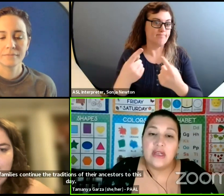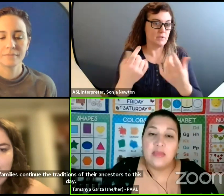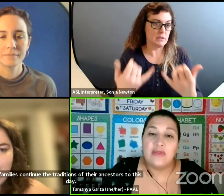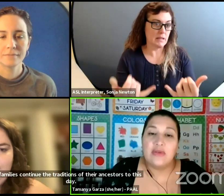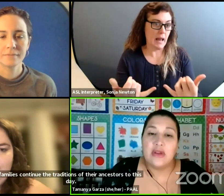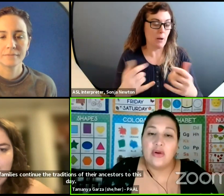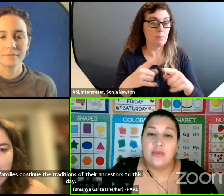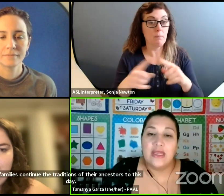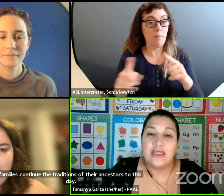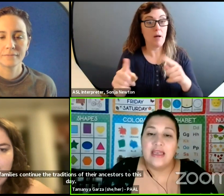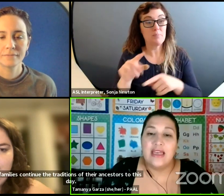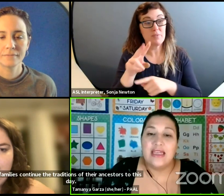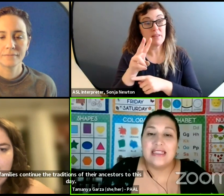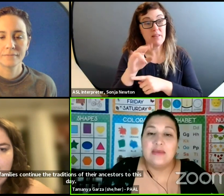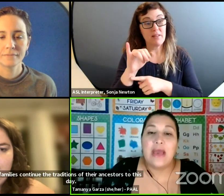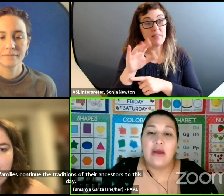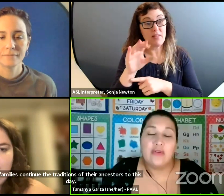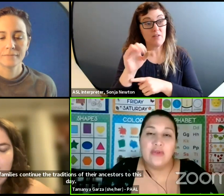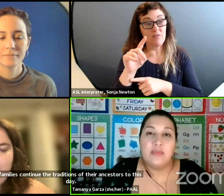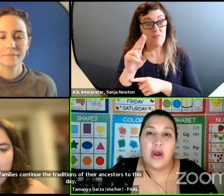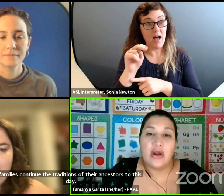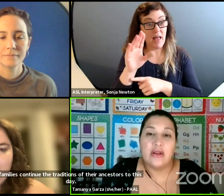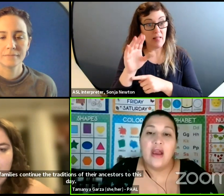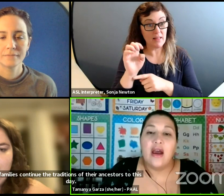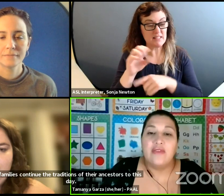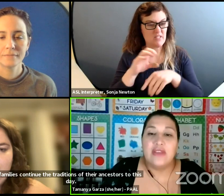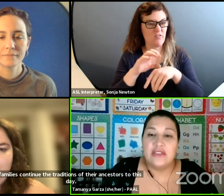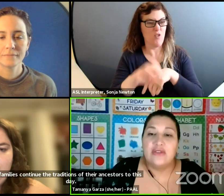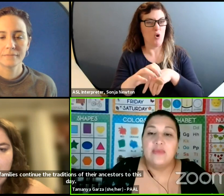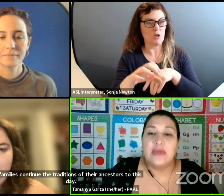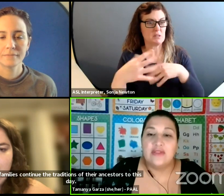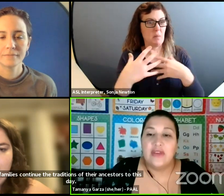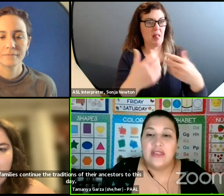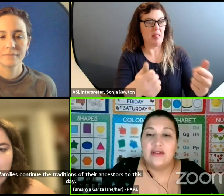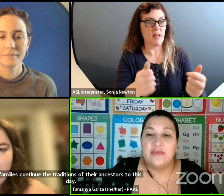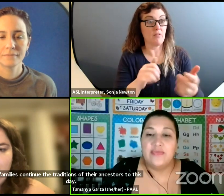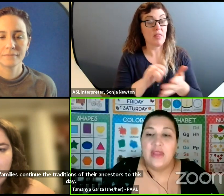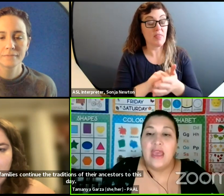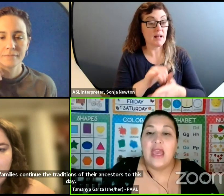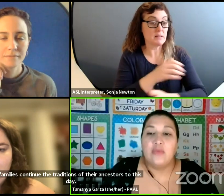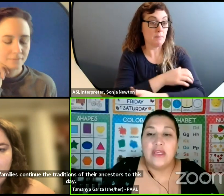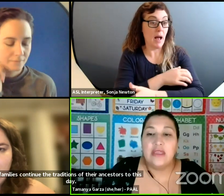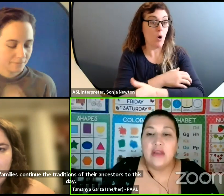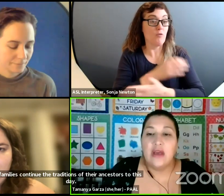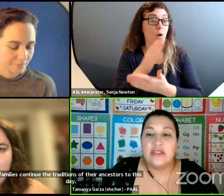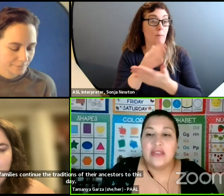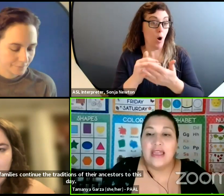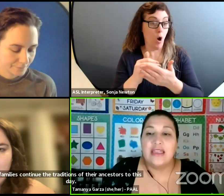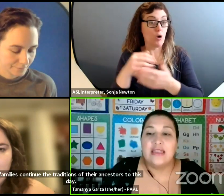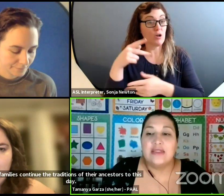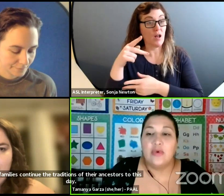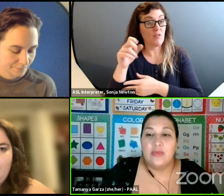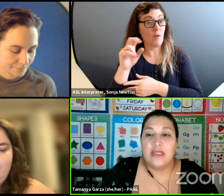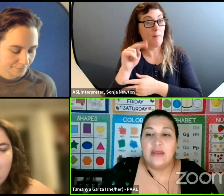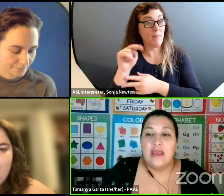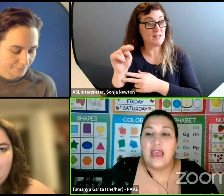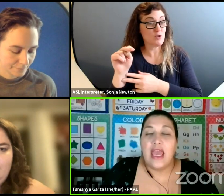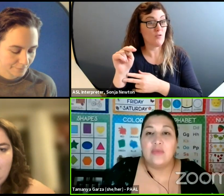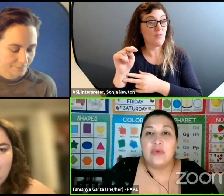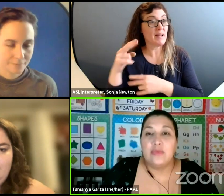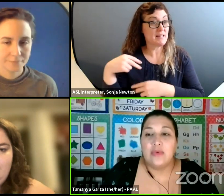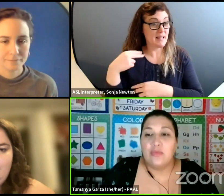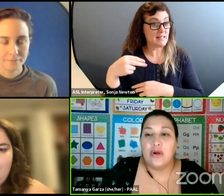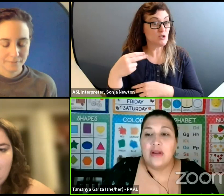removed the Lenape from their homeland is a powerful part of the history of Pennsylvania, and we acknowledge that in this moment,